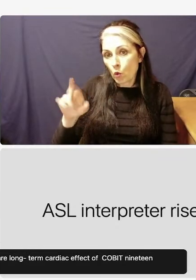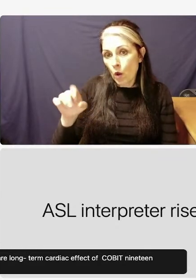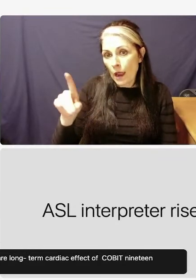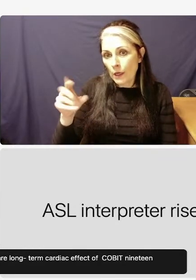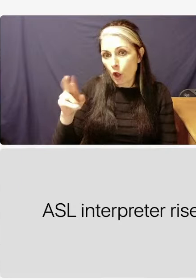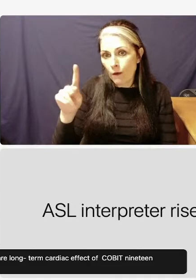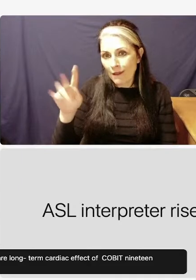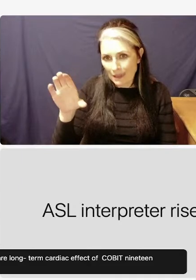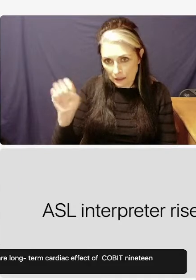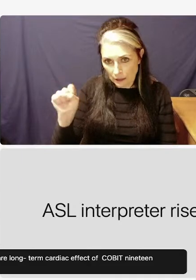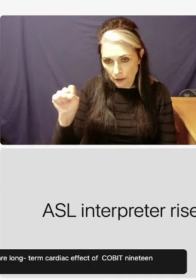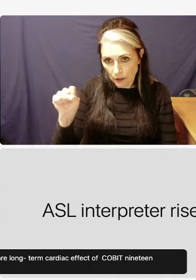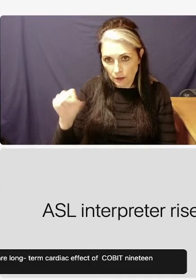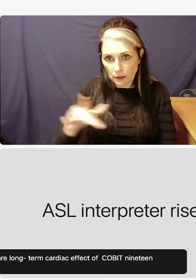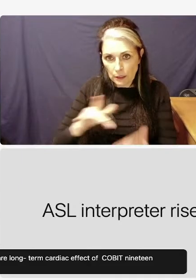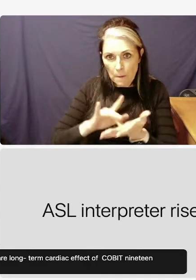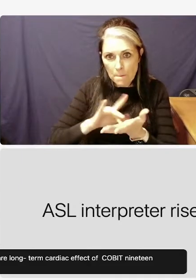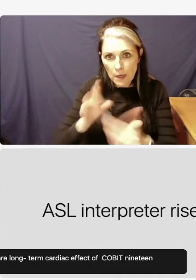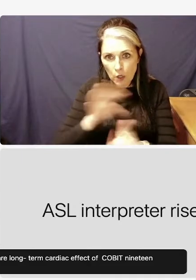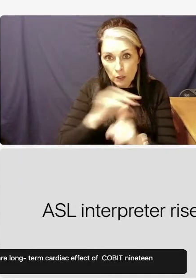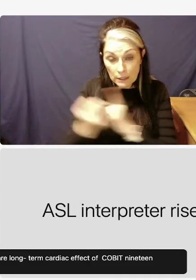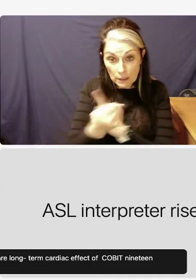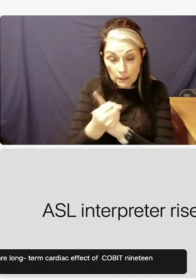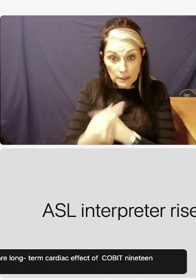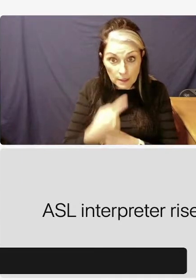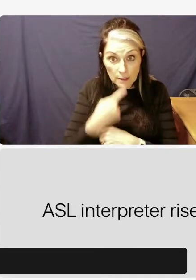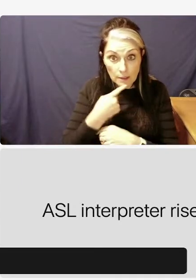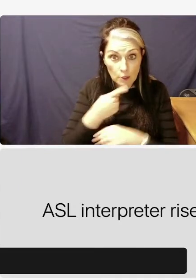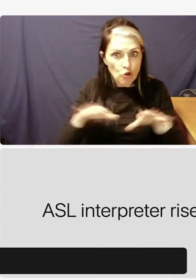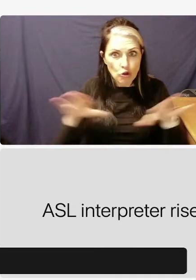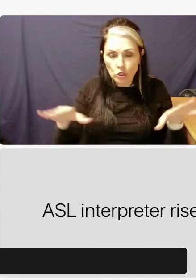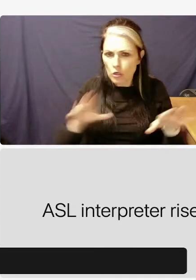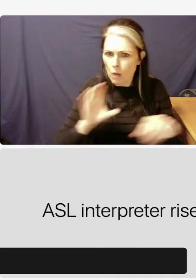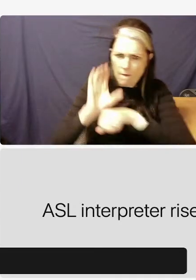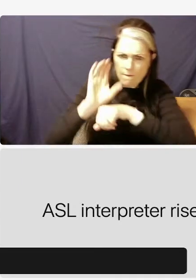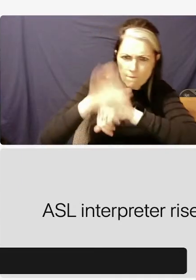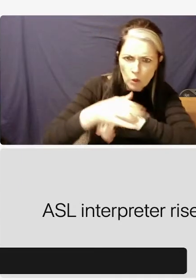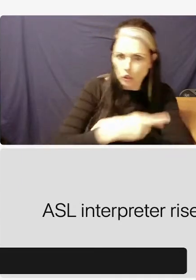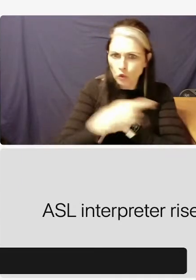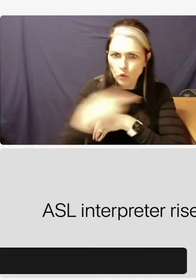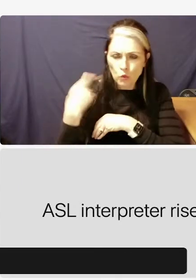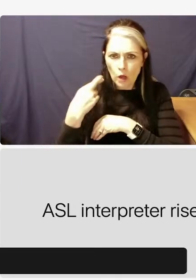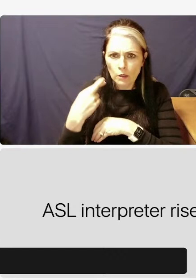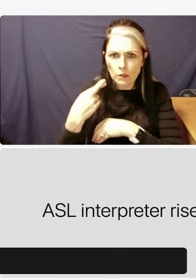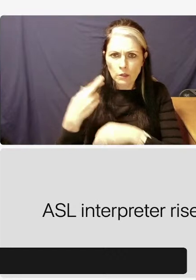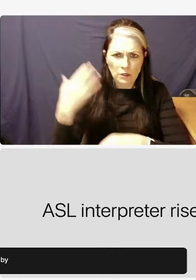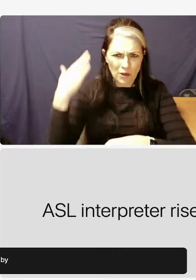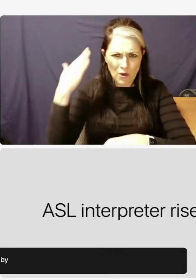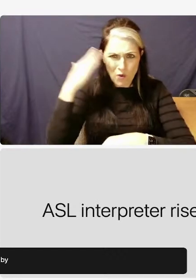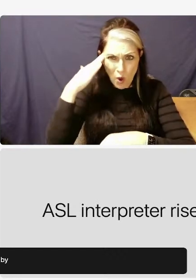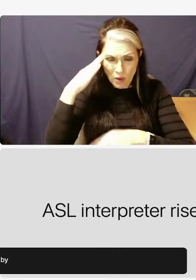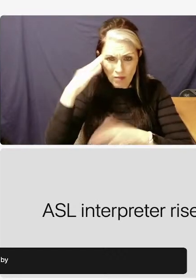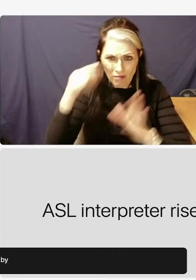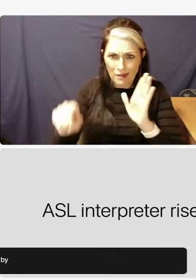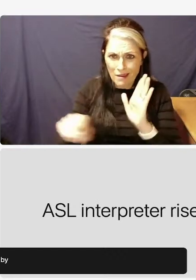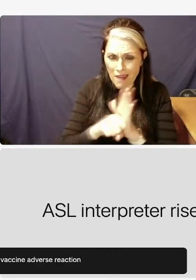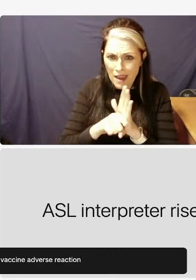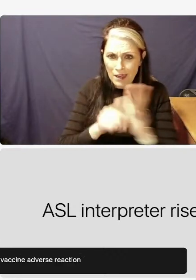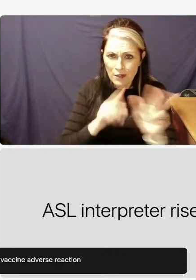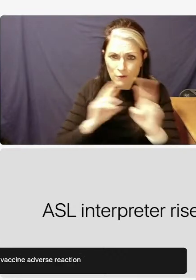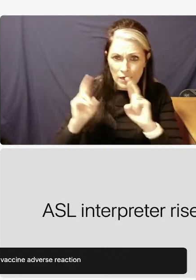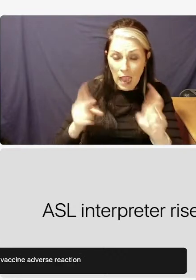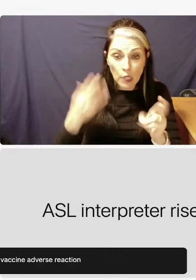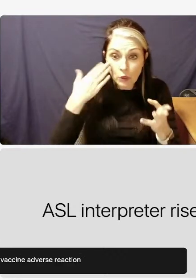conduct medical condition and our children should not be forced to risk this well-known vaccine-adverse reaction and its